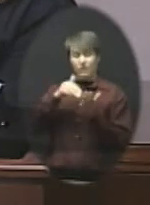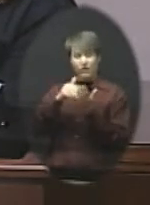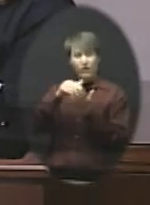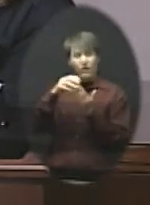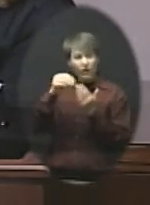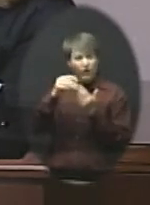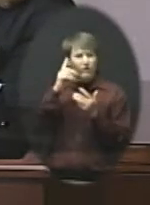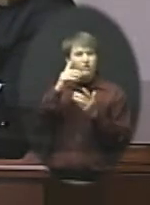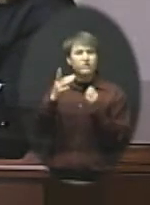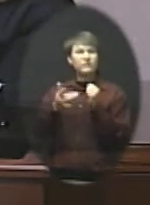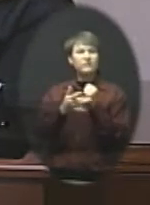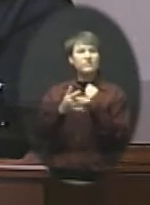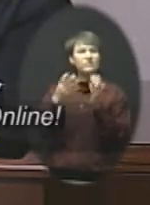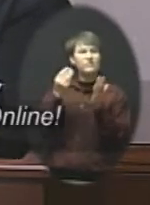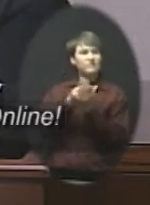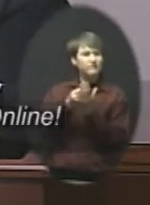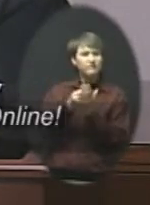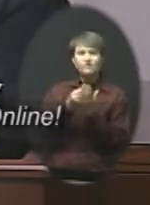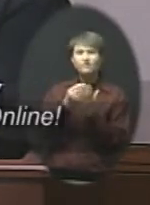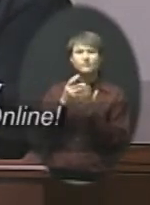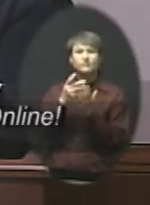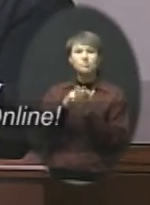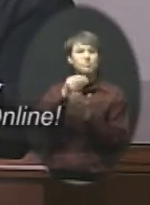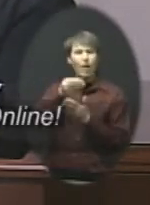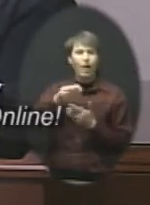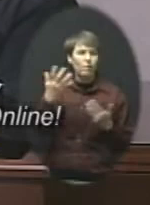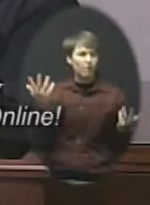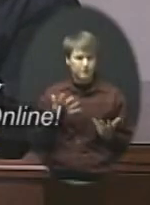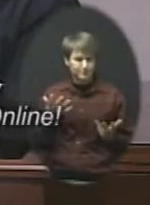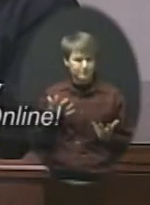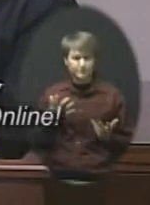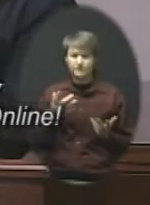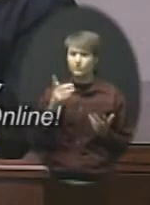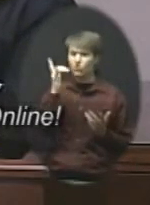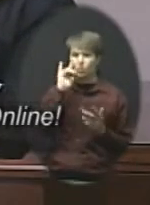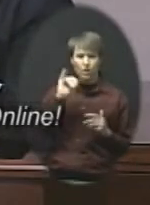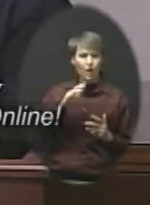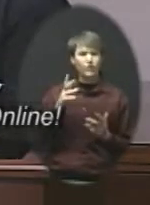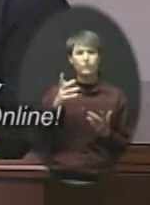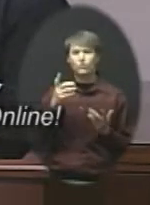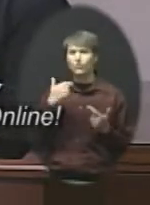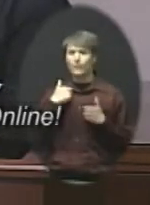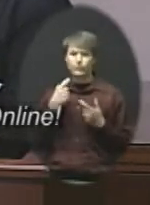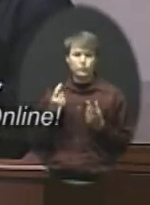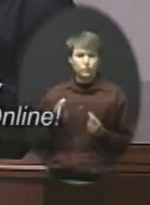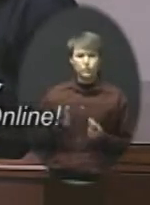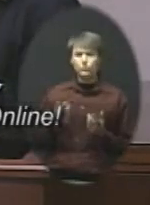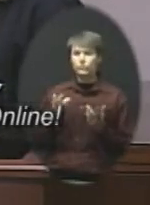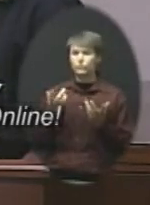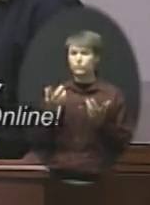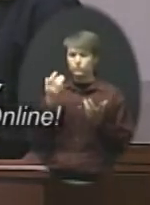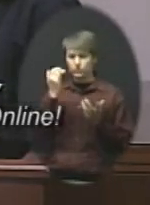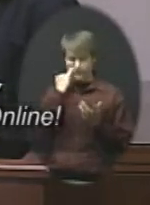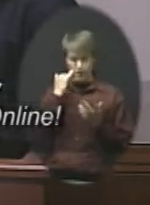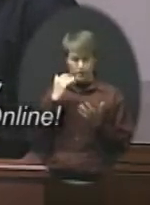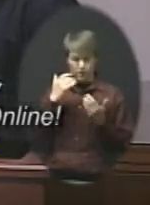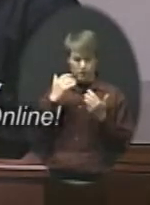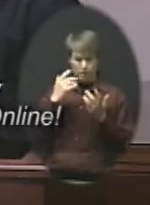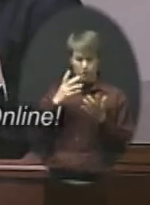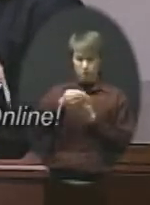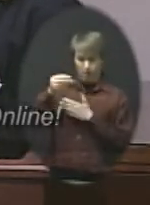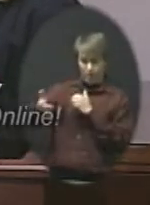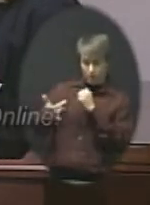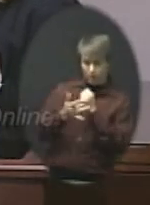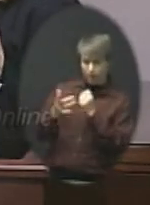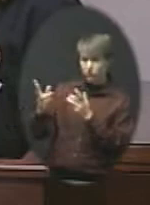of technology money on for student devices in the classroom. What does that look like? What am I going to do with them once I have them in the classroom?